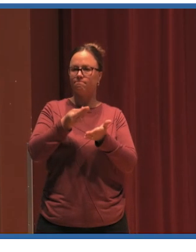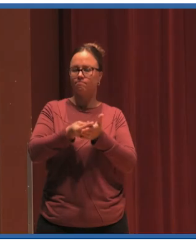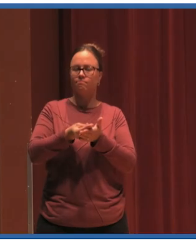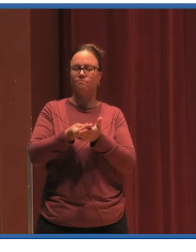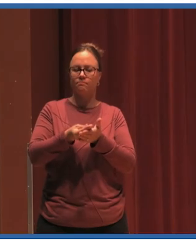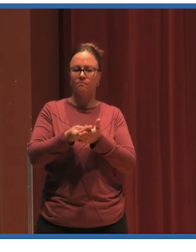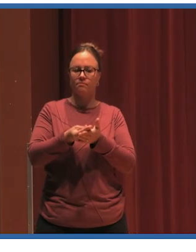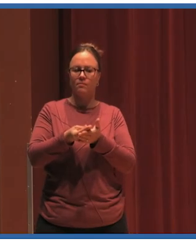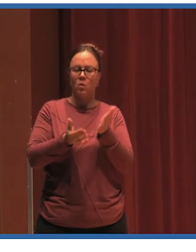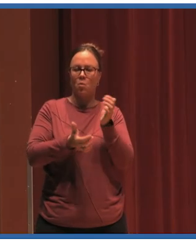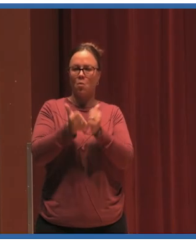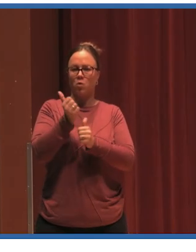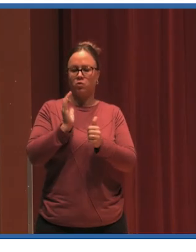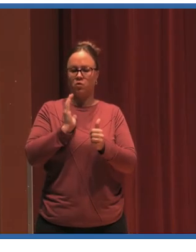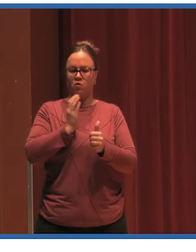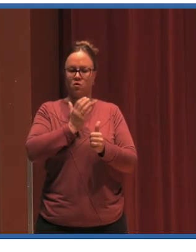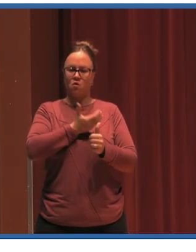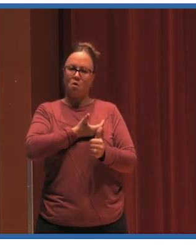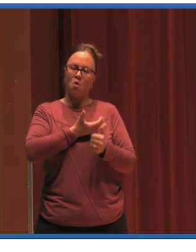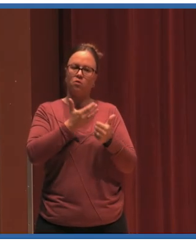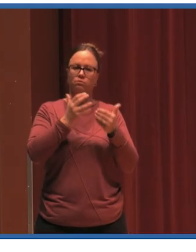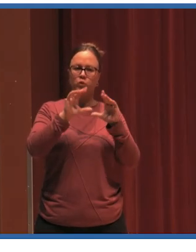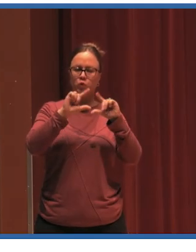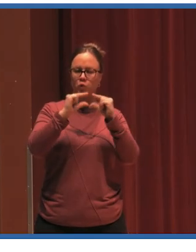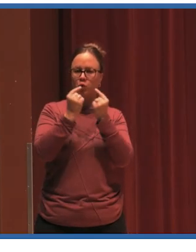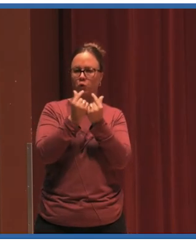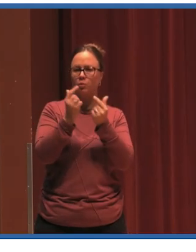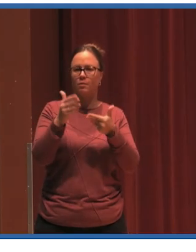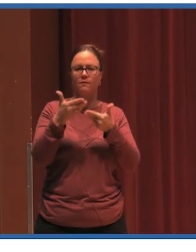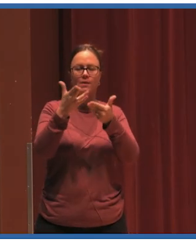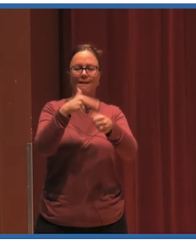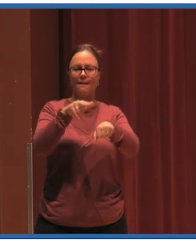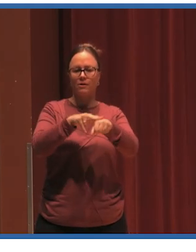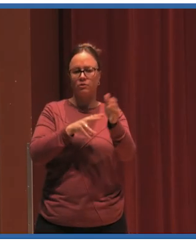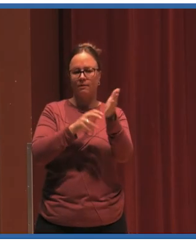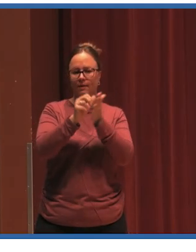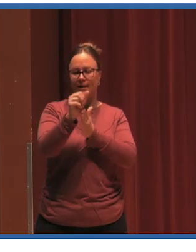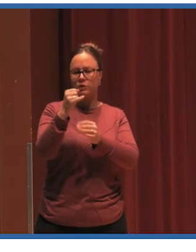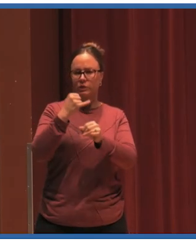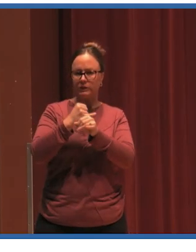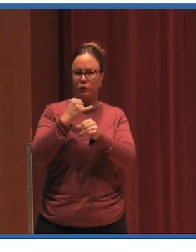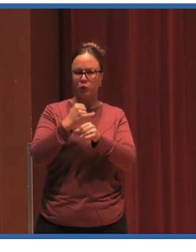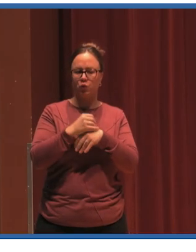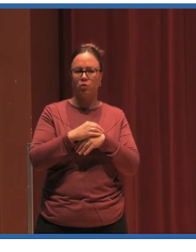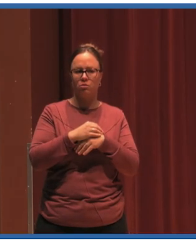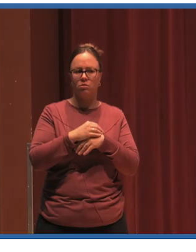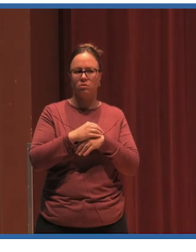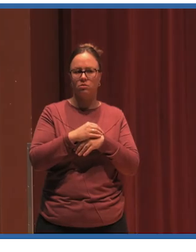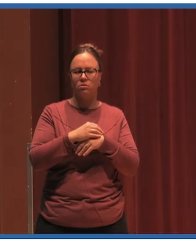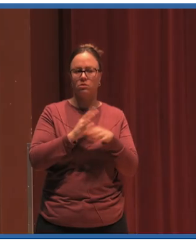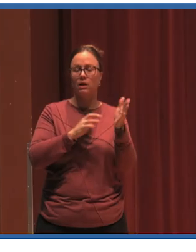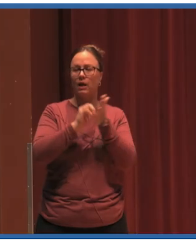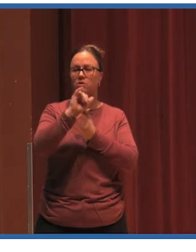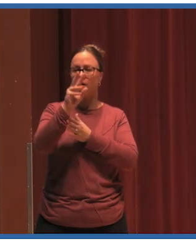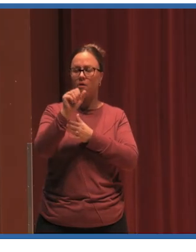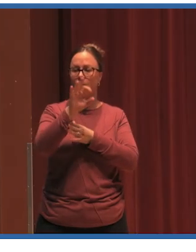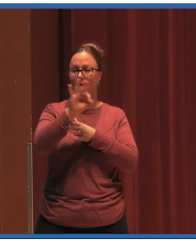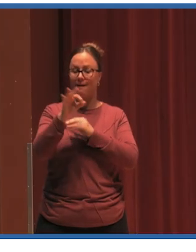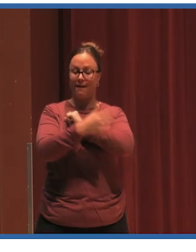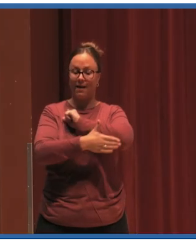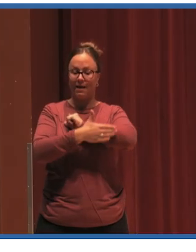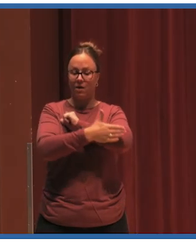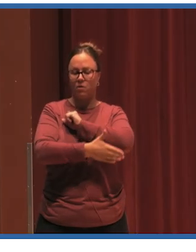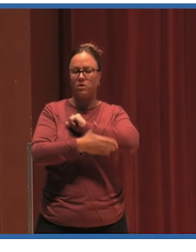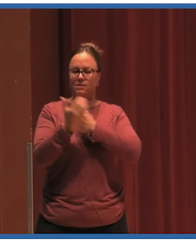our operation is funded by the National Cancer Institute. The Cancer in Iowa 99 Counties project is specifically funded